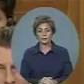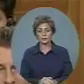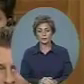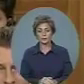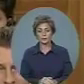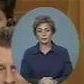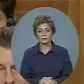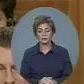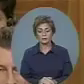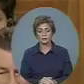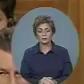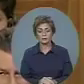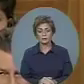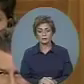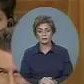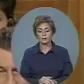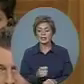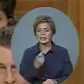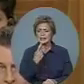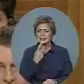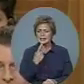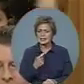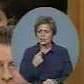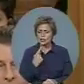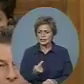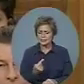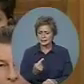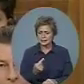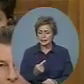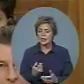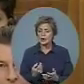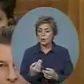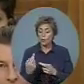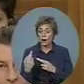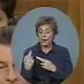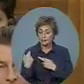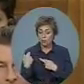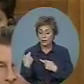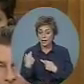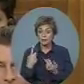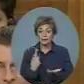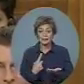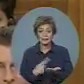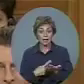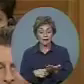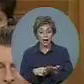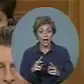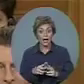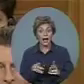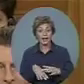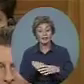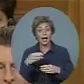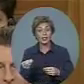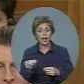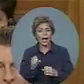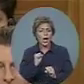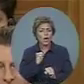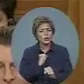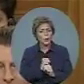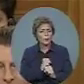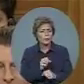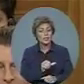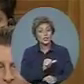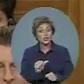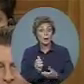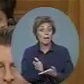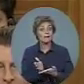report? Who told them to black out those sections that warn about these potential abuses? Who told